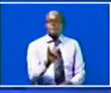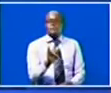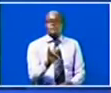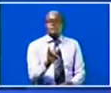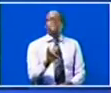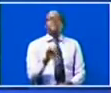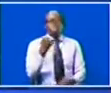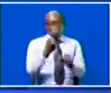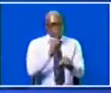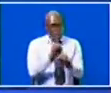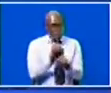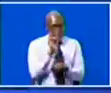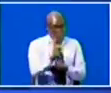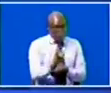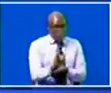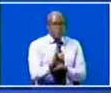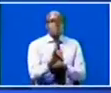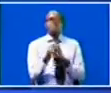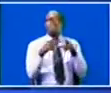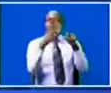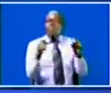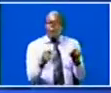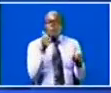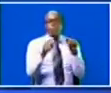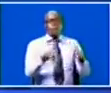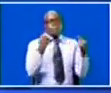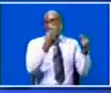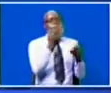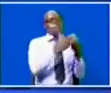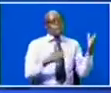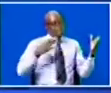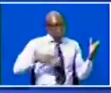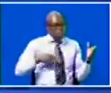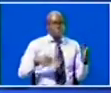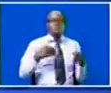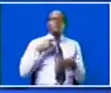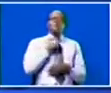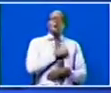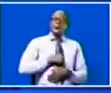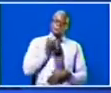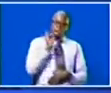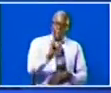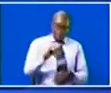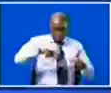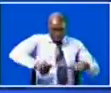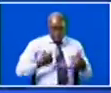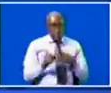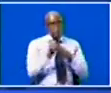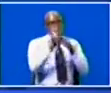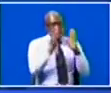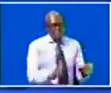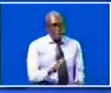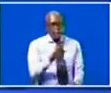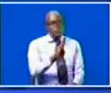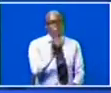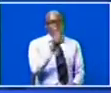he might have done right. that or he might have said that hurt some people in the nation. He mm-hmm. apologized because of that. Mm-hmm. Me as a leader, as Babu